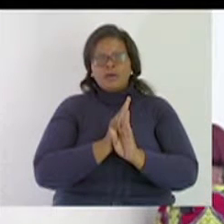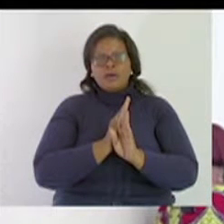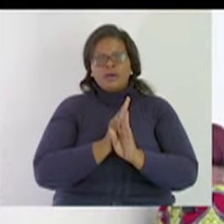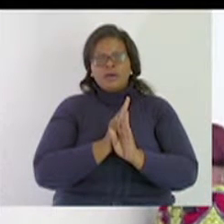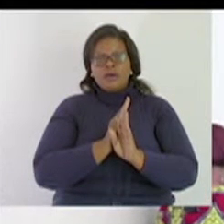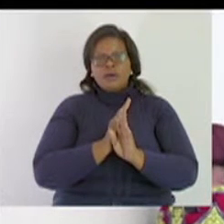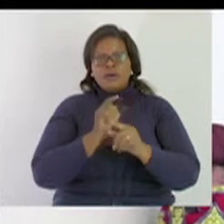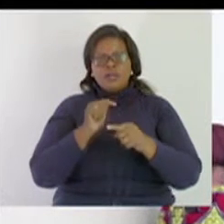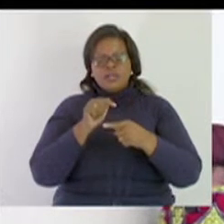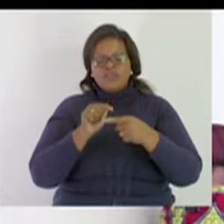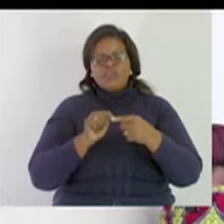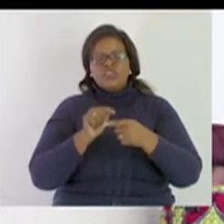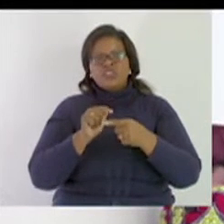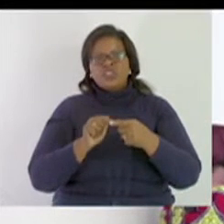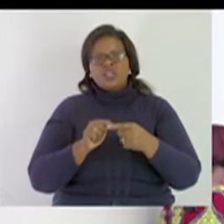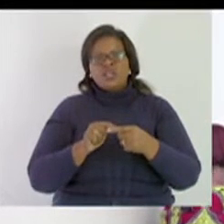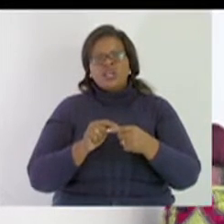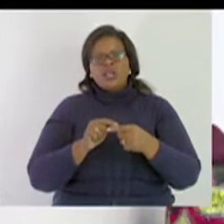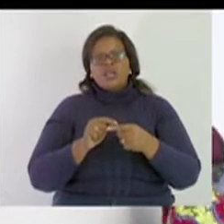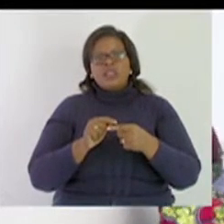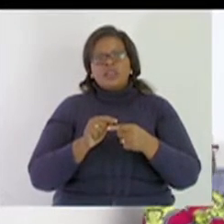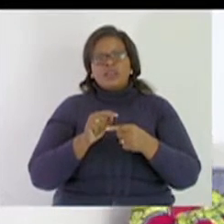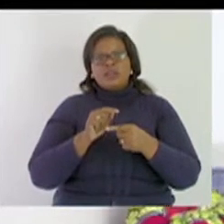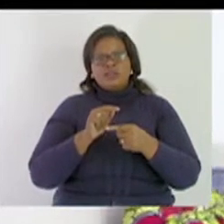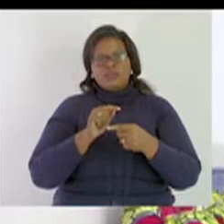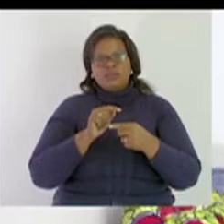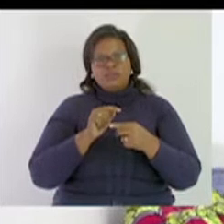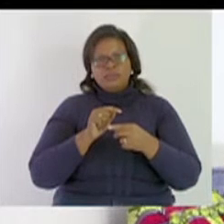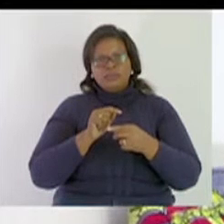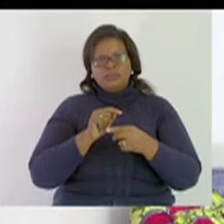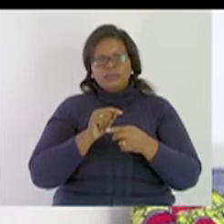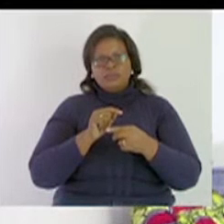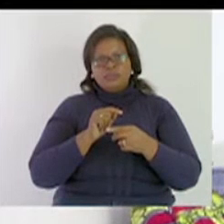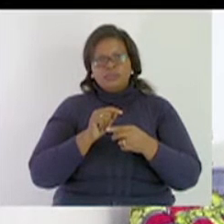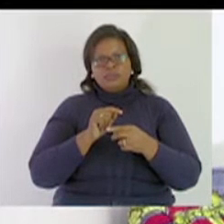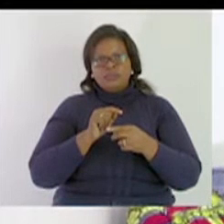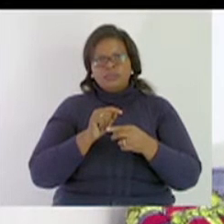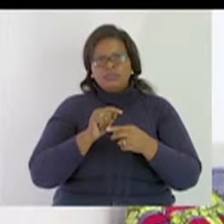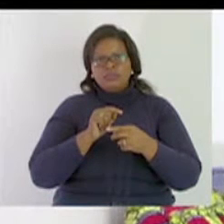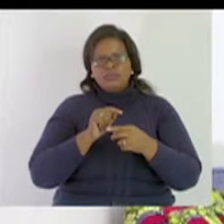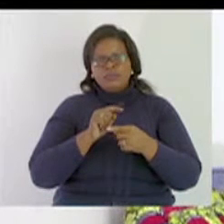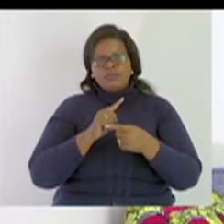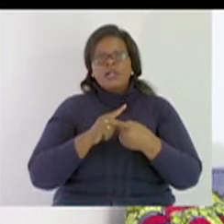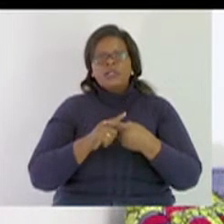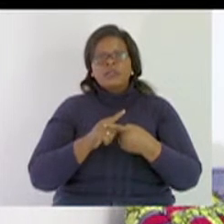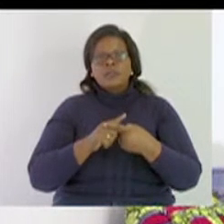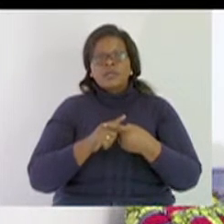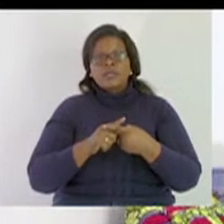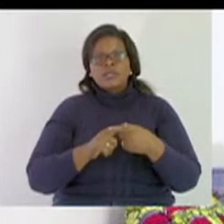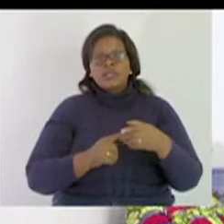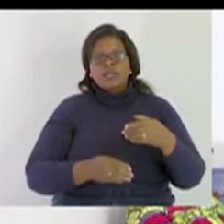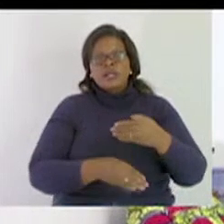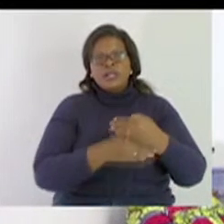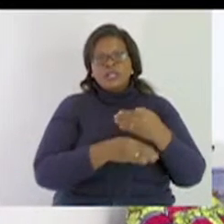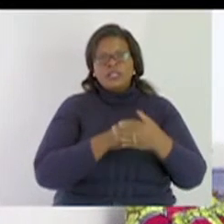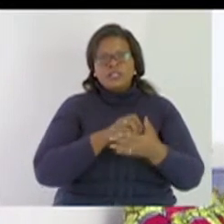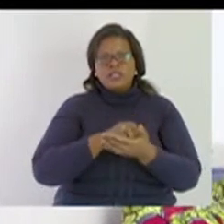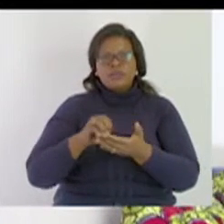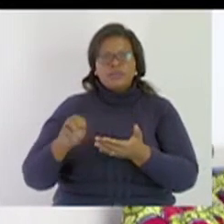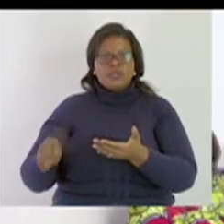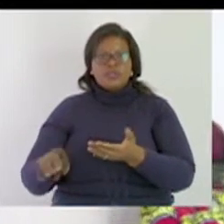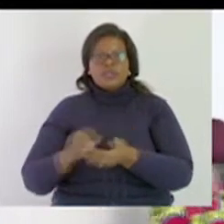division and multiplication, as well as addition and subtraction works from left to